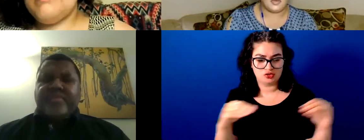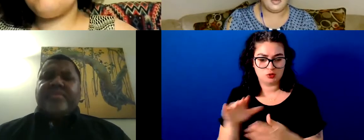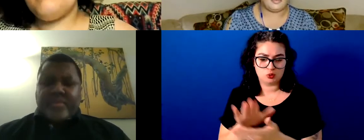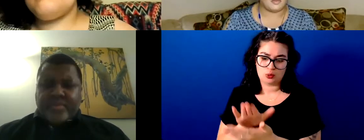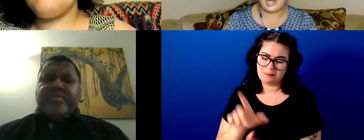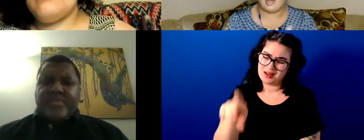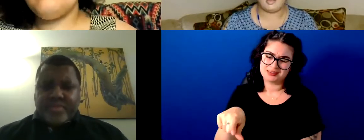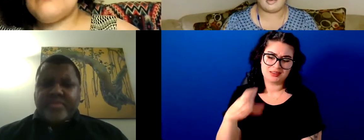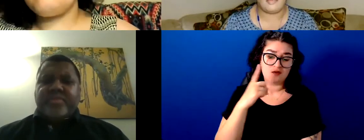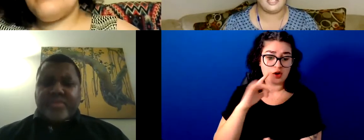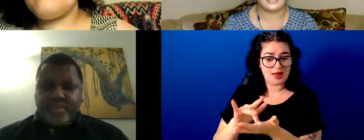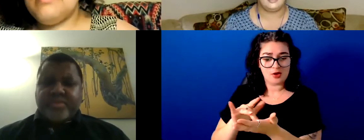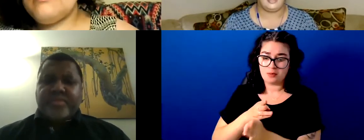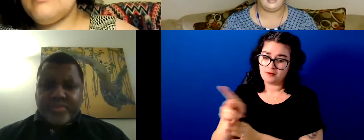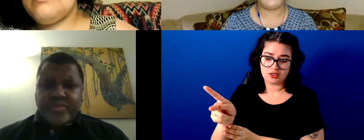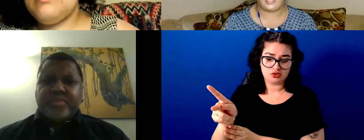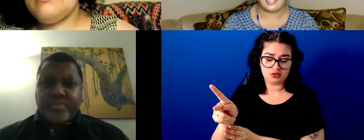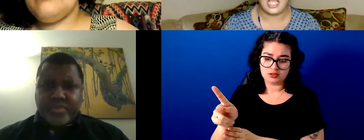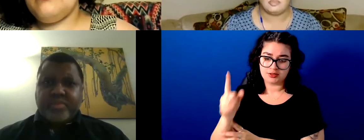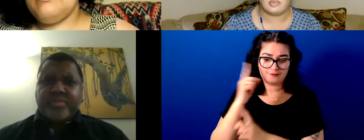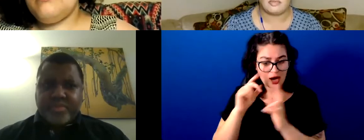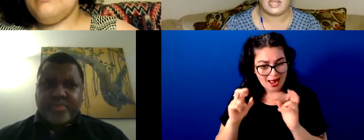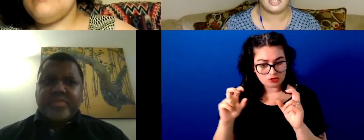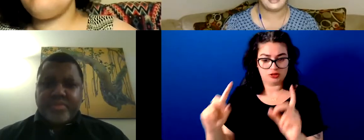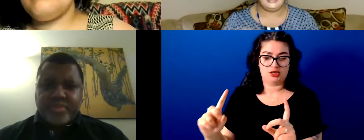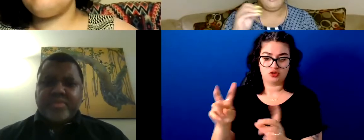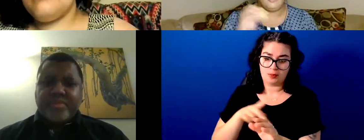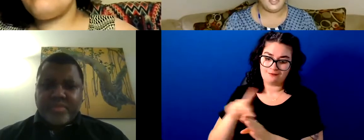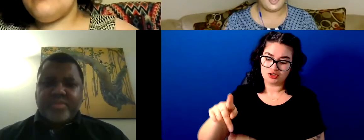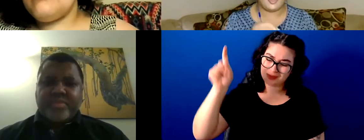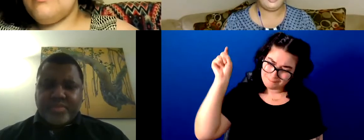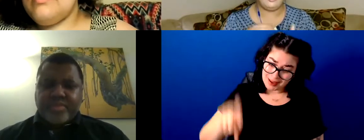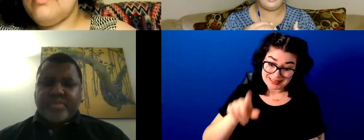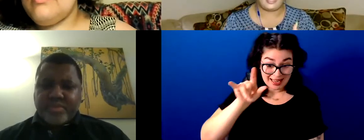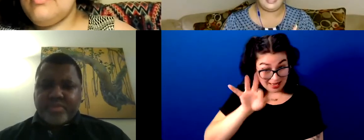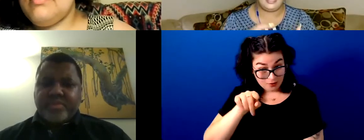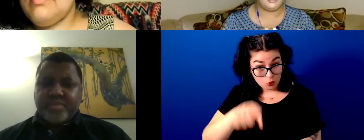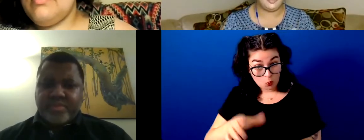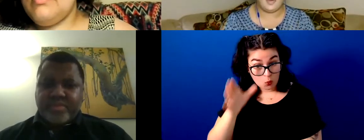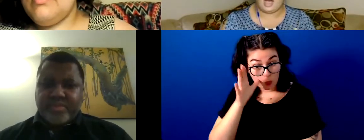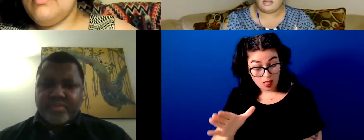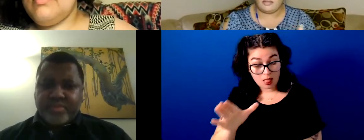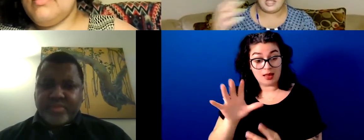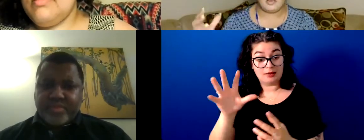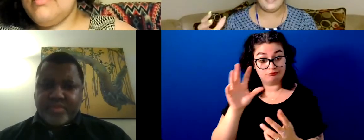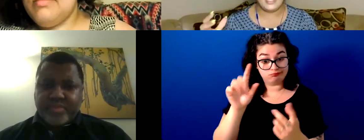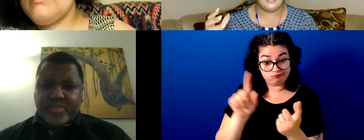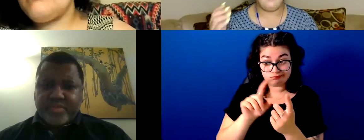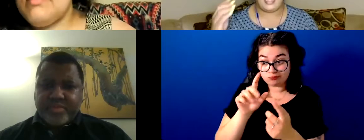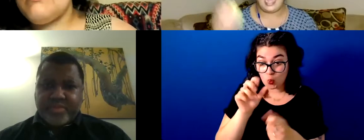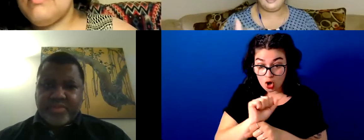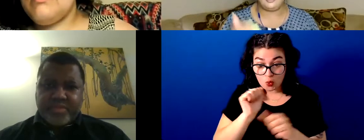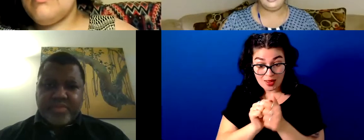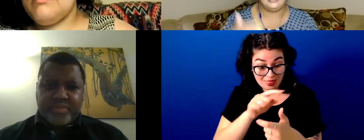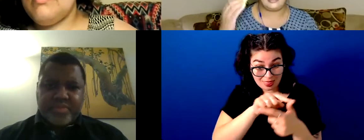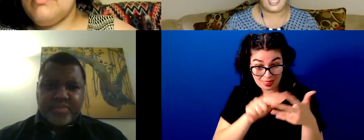for medical professionals, for education professionals. If you are going to be running into all of these people, by not doing